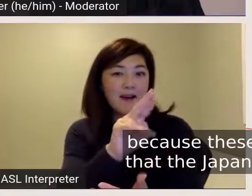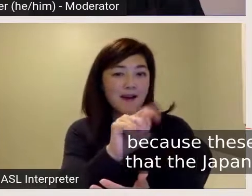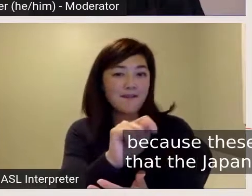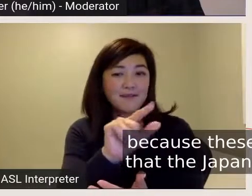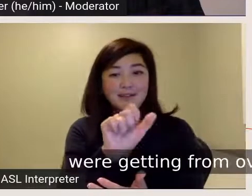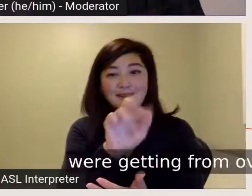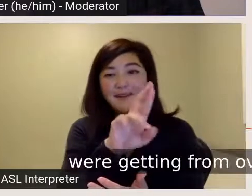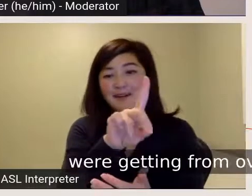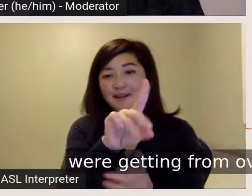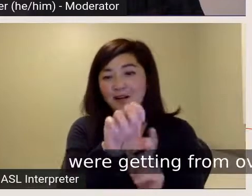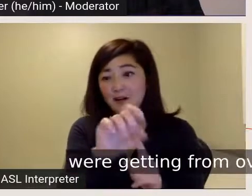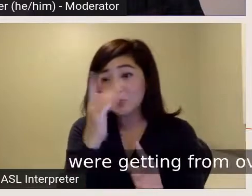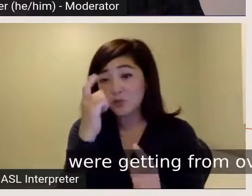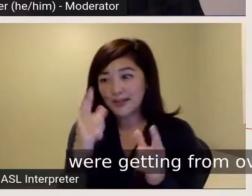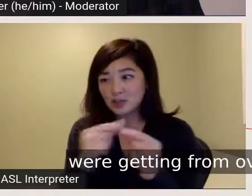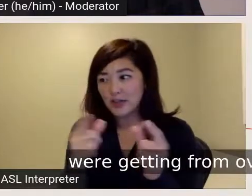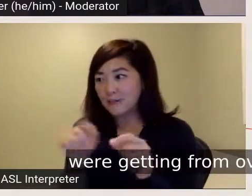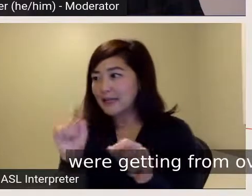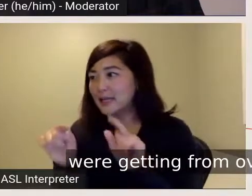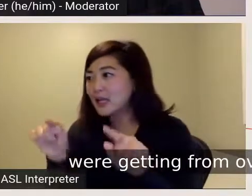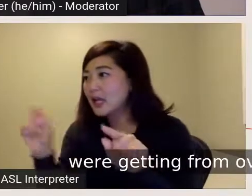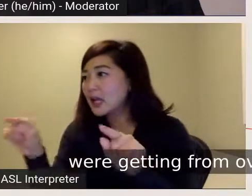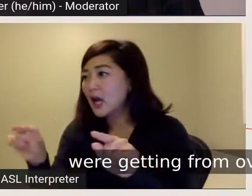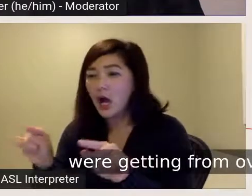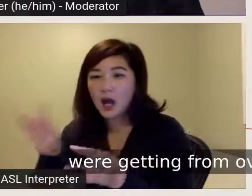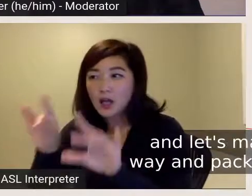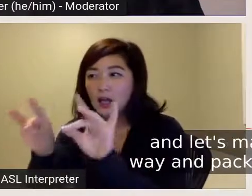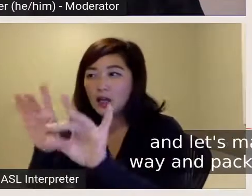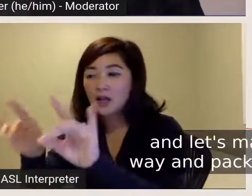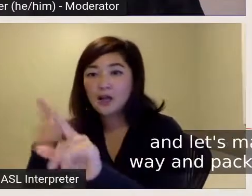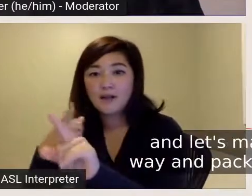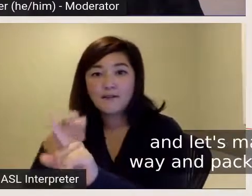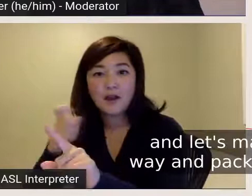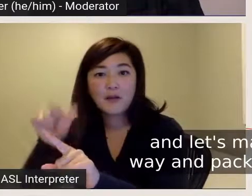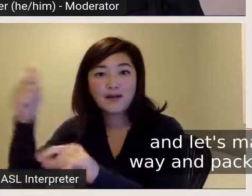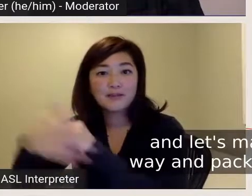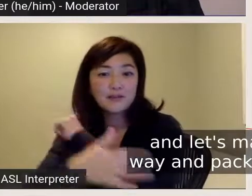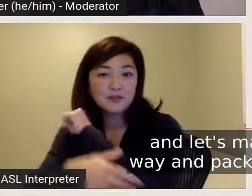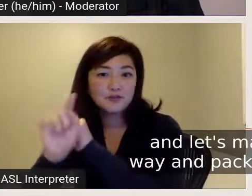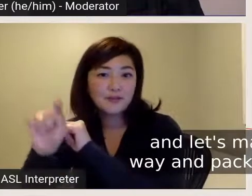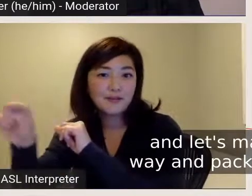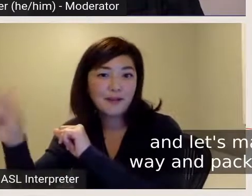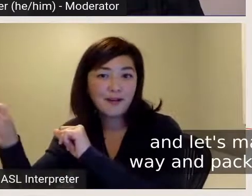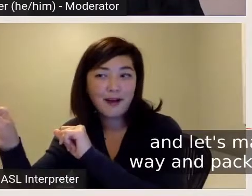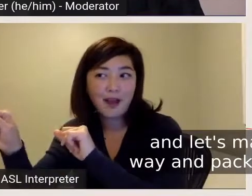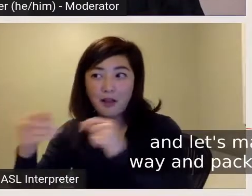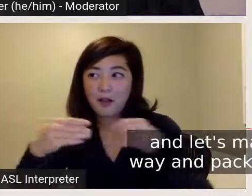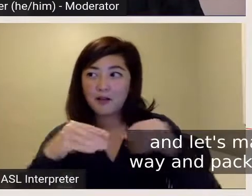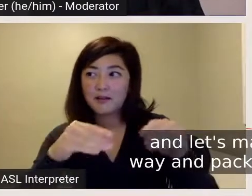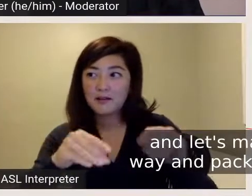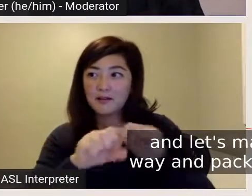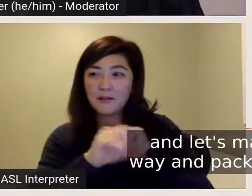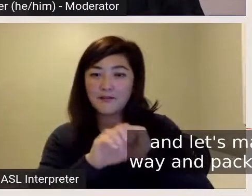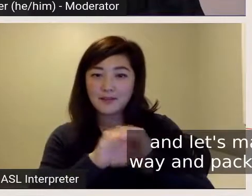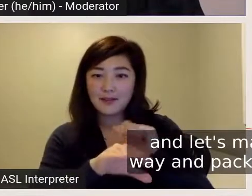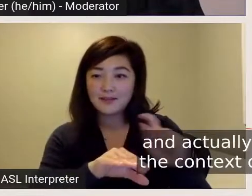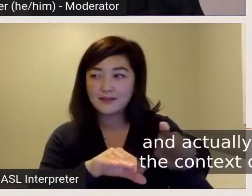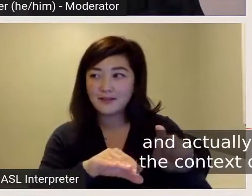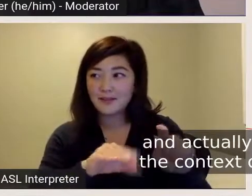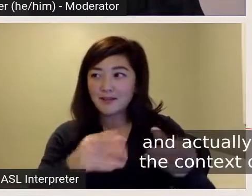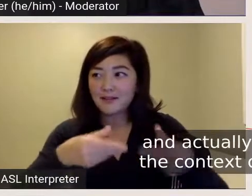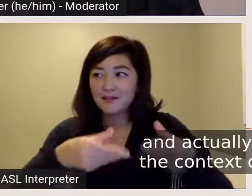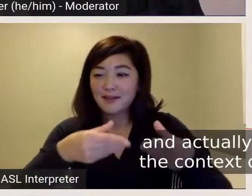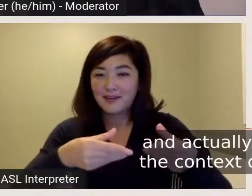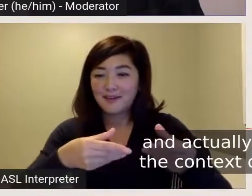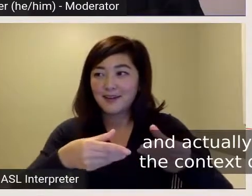Japanese audiences were getting from overseas French films. And let's market it that way and package this thing and